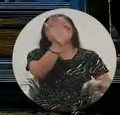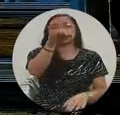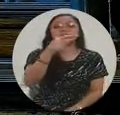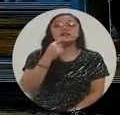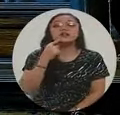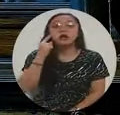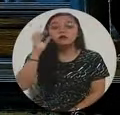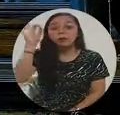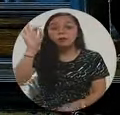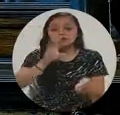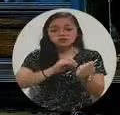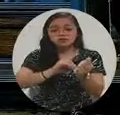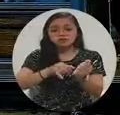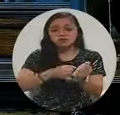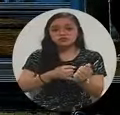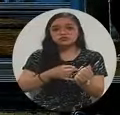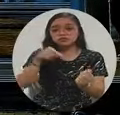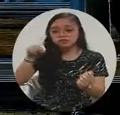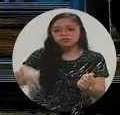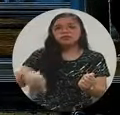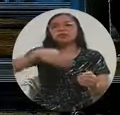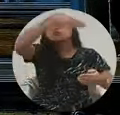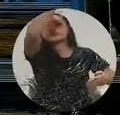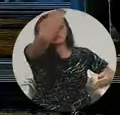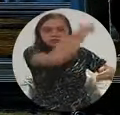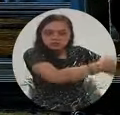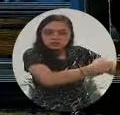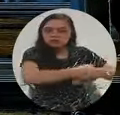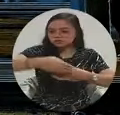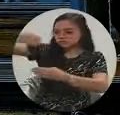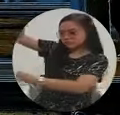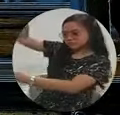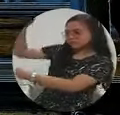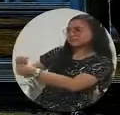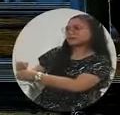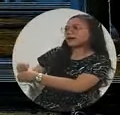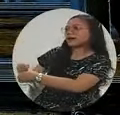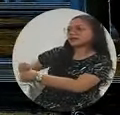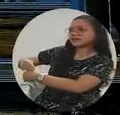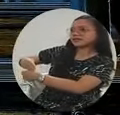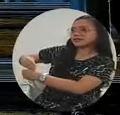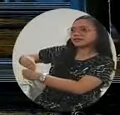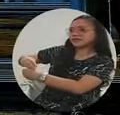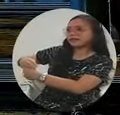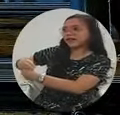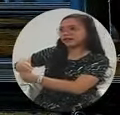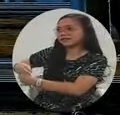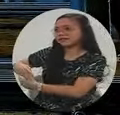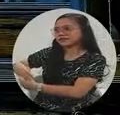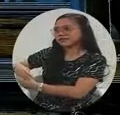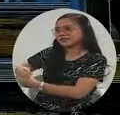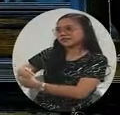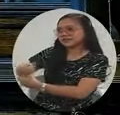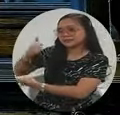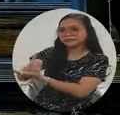My friend, right there and then, I cut away any resisting or competing influence in my